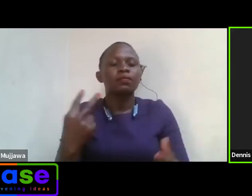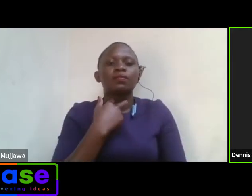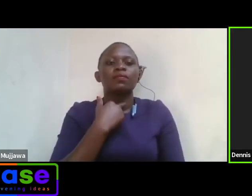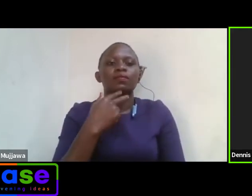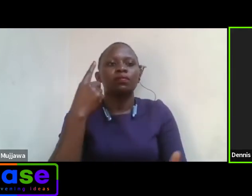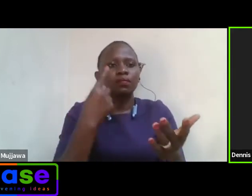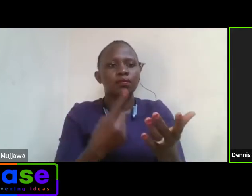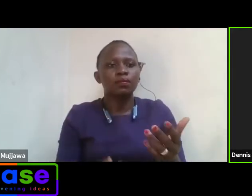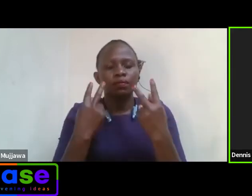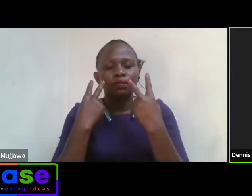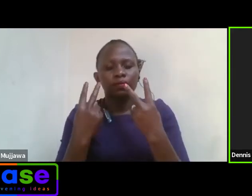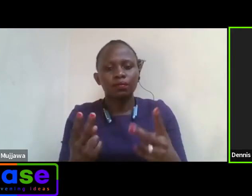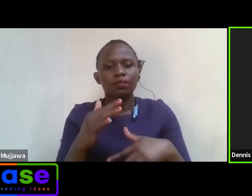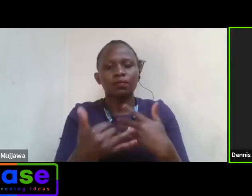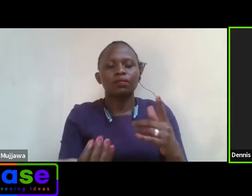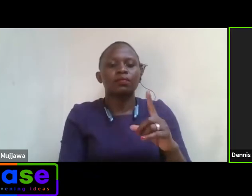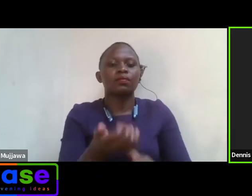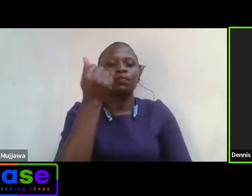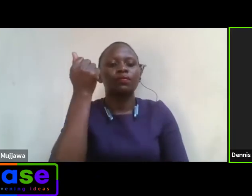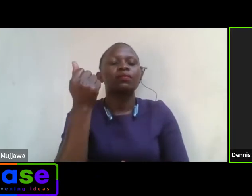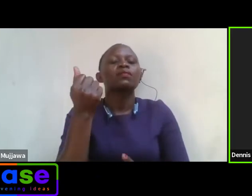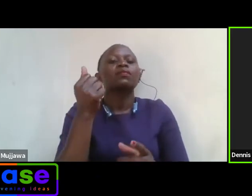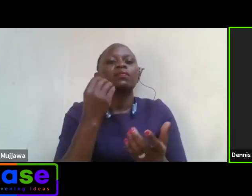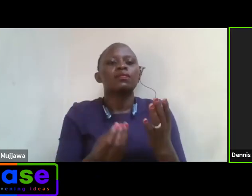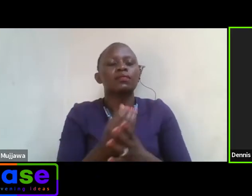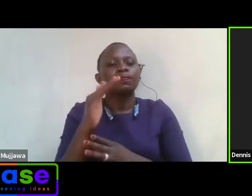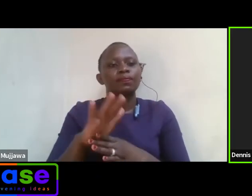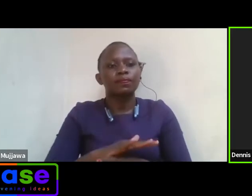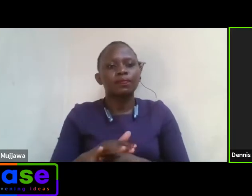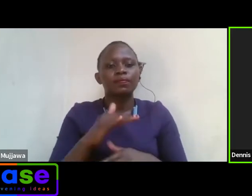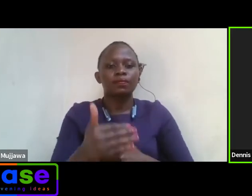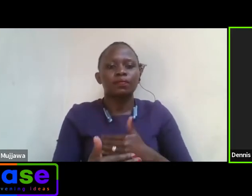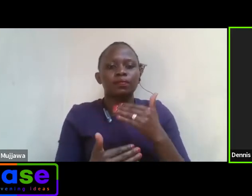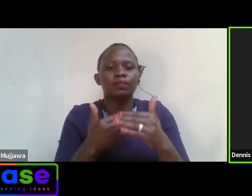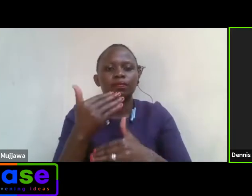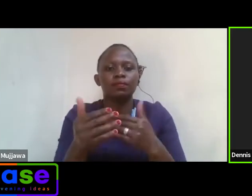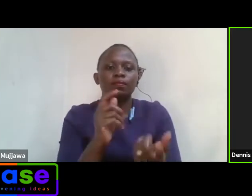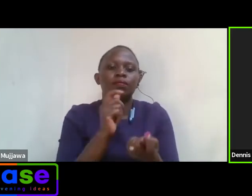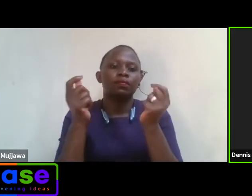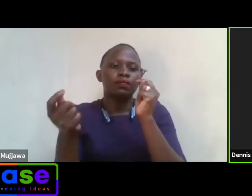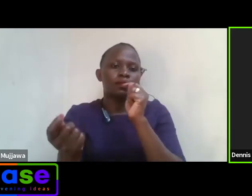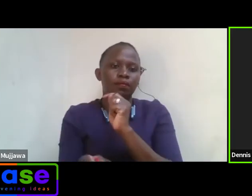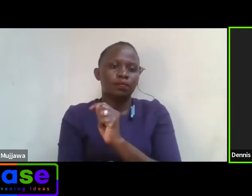entrepreneurship, achieve sustainable socio-economic transformation.